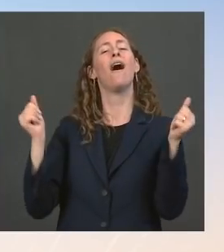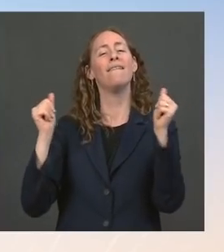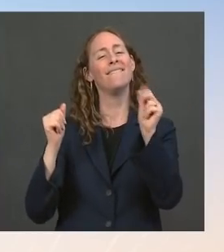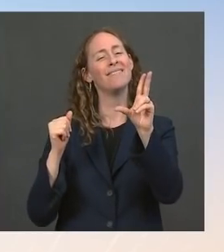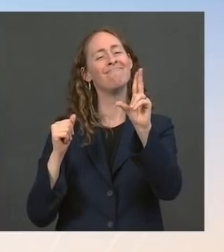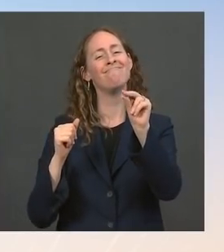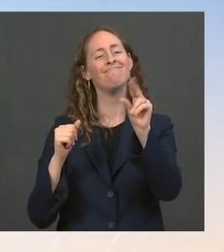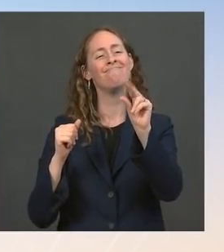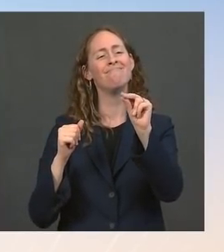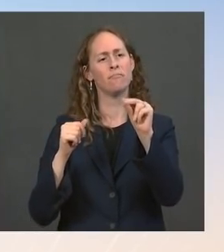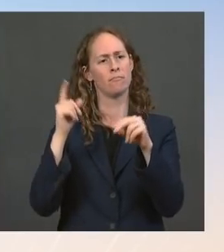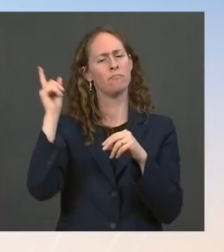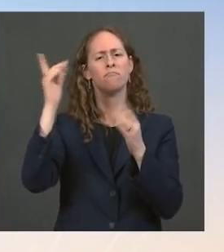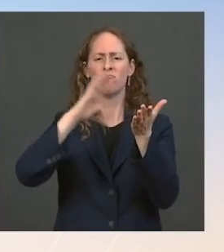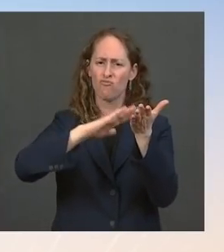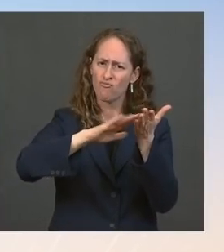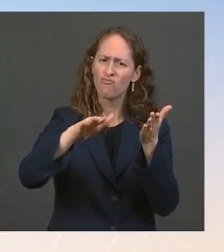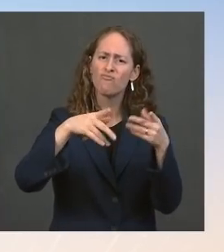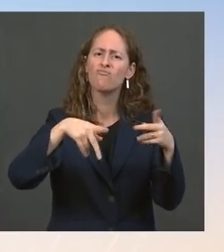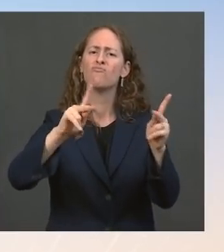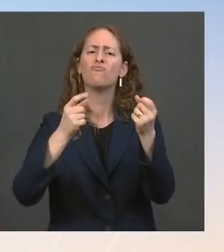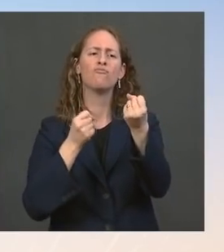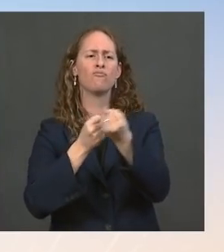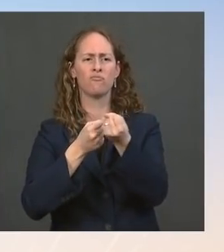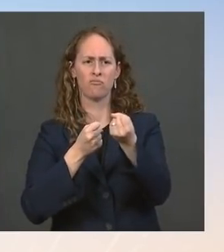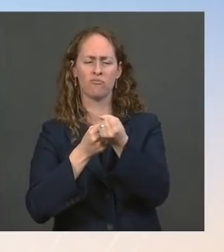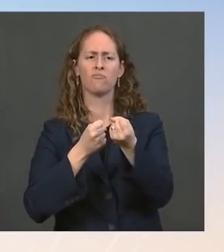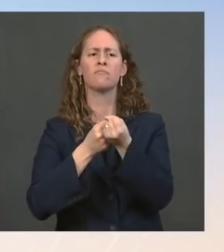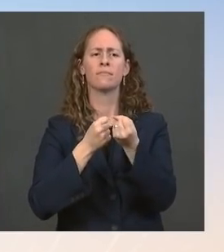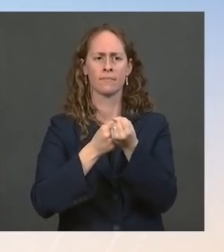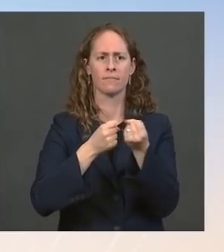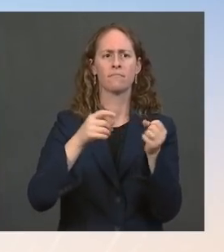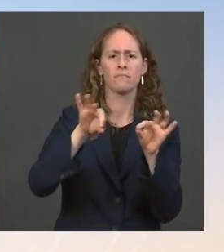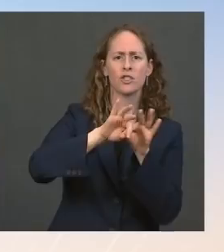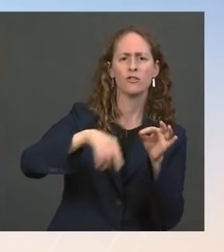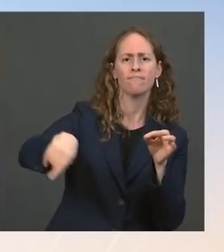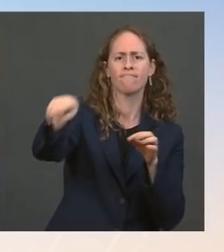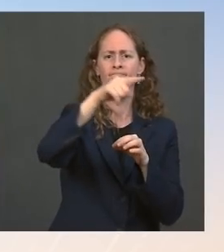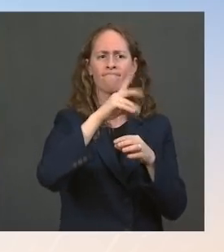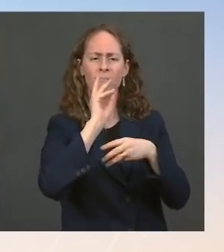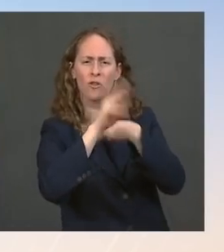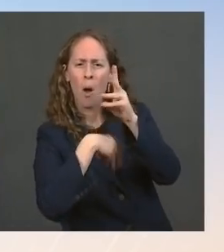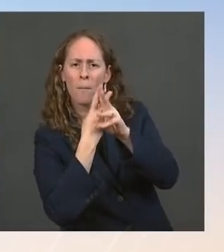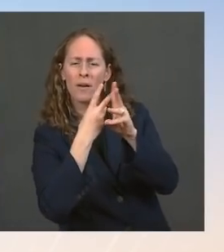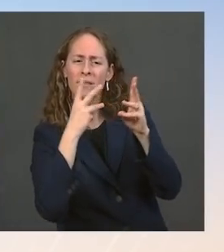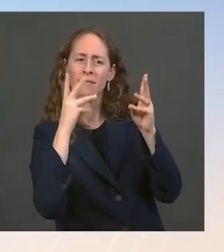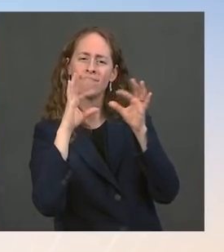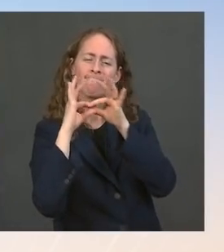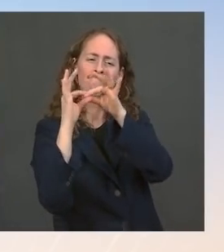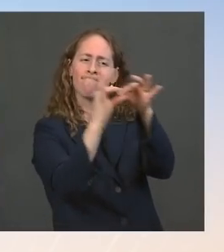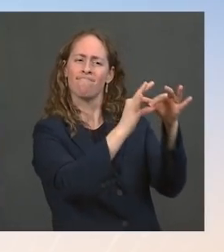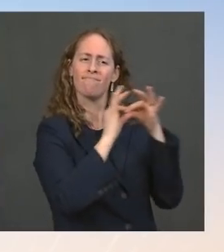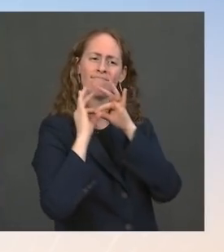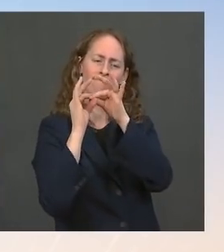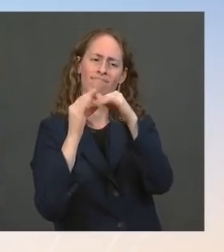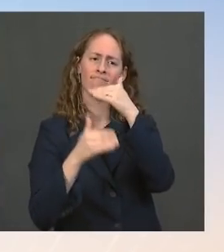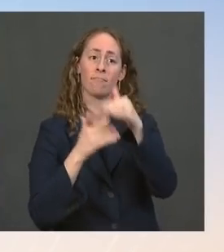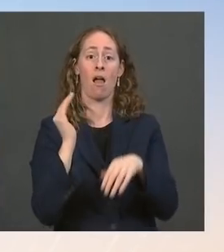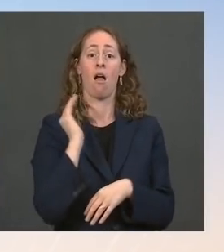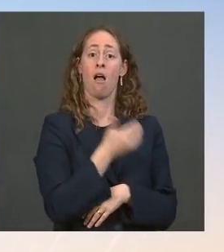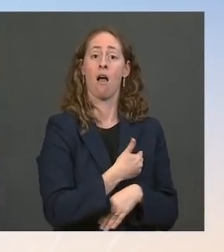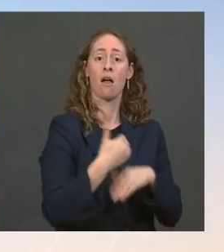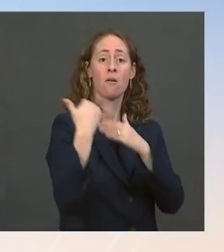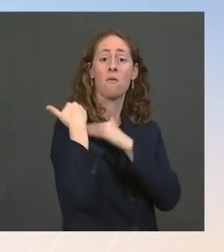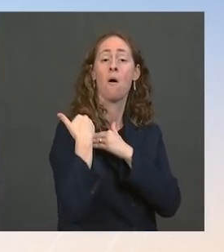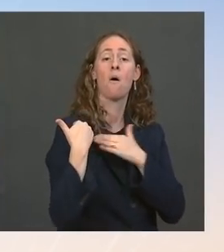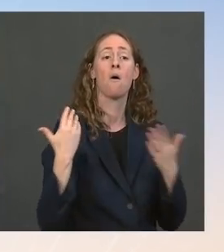supports, we support in his administration, and there is an important global process that is ongoing. What we feel our role is also is